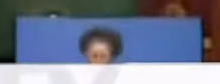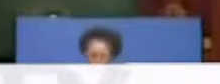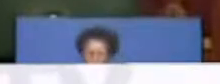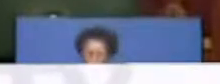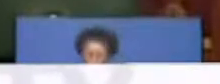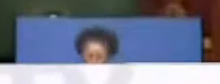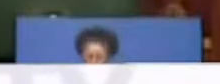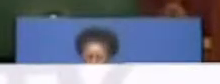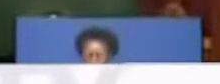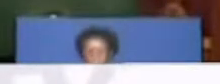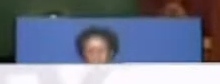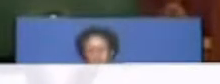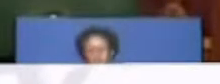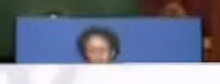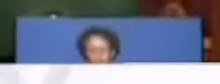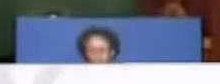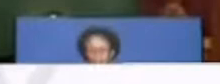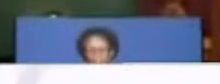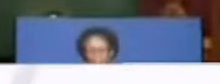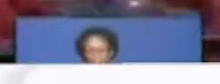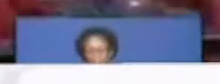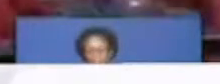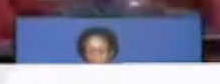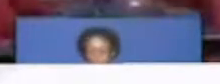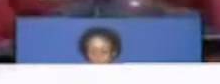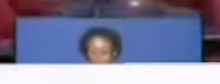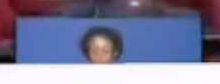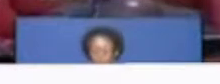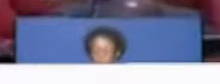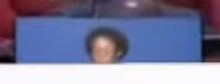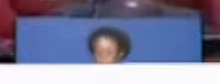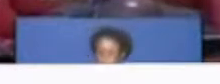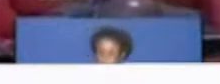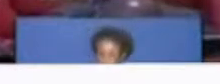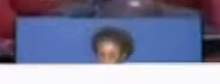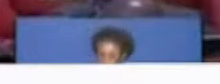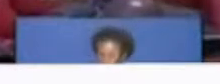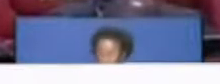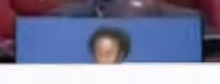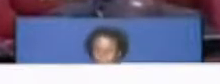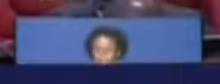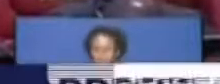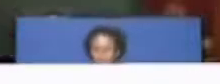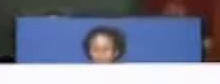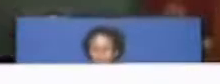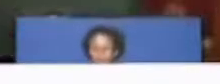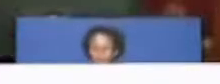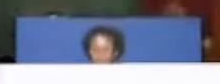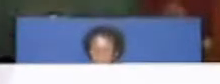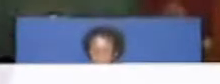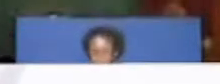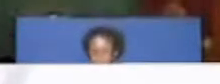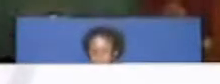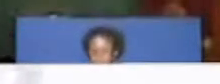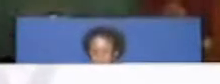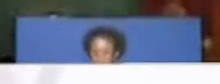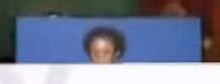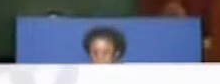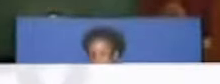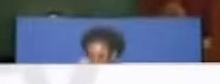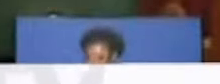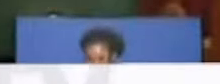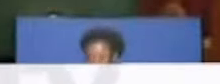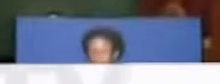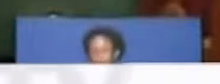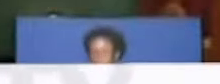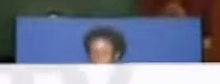adapt to the new economic normal. I am also happy to report that the Central